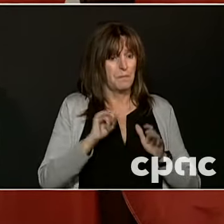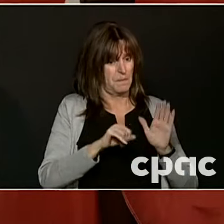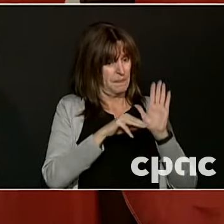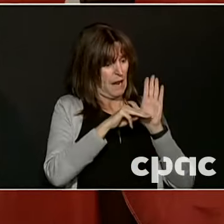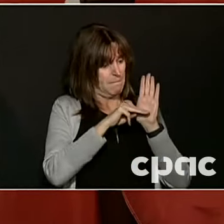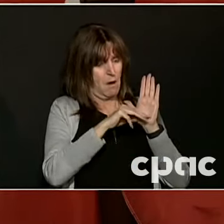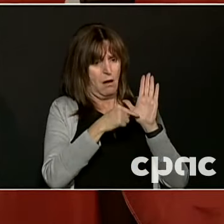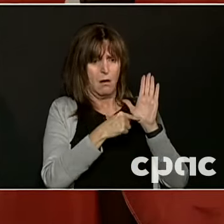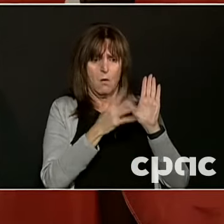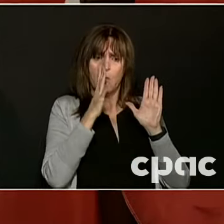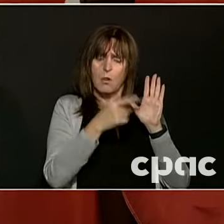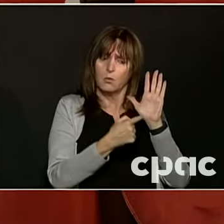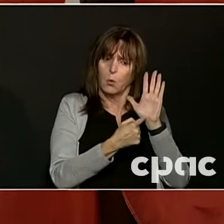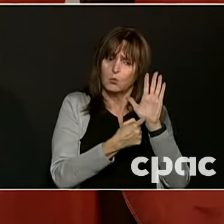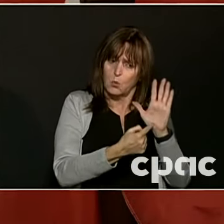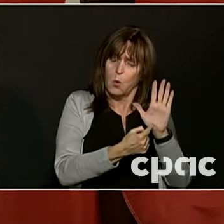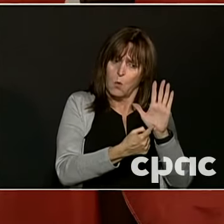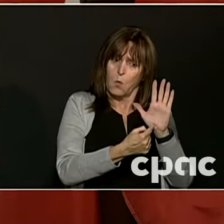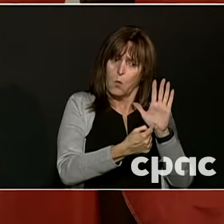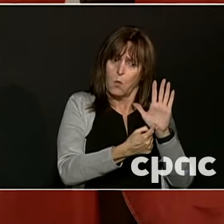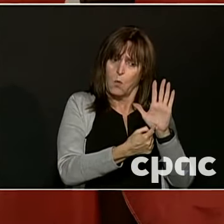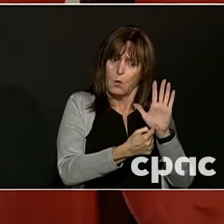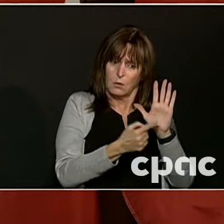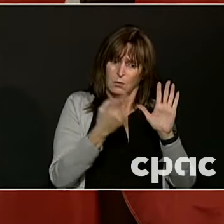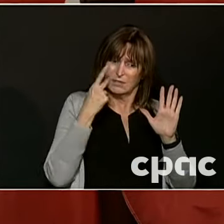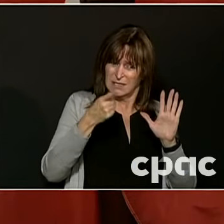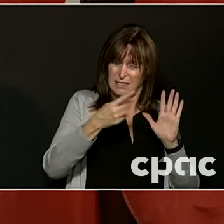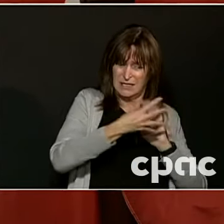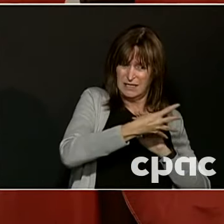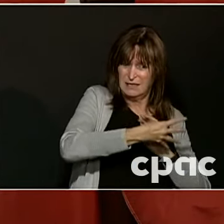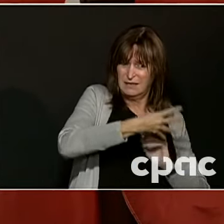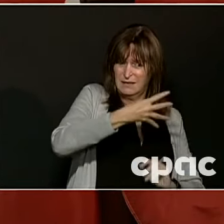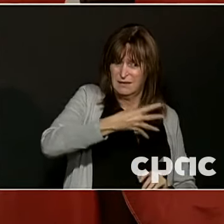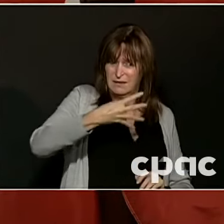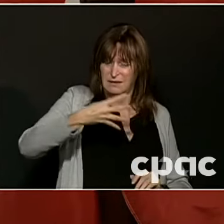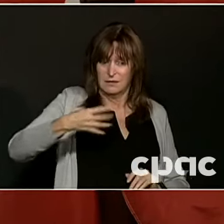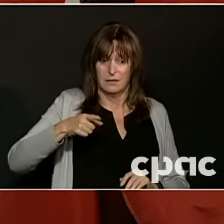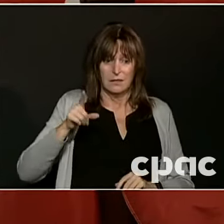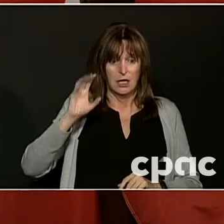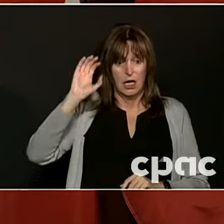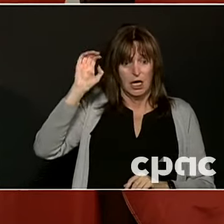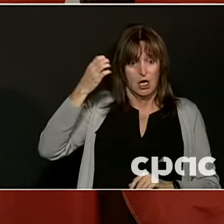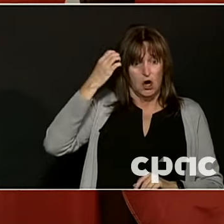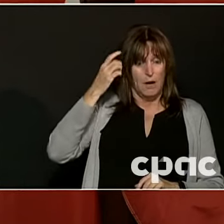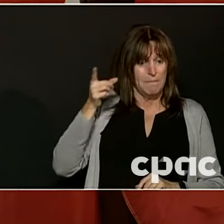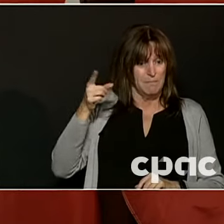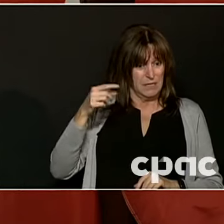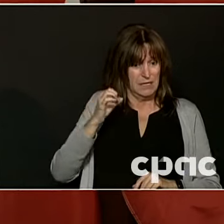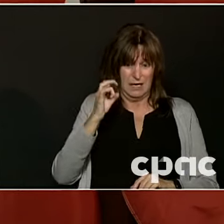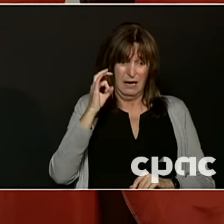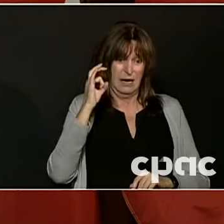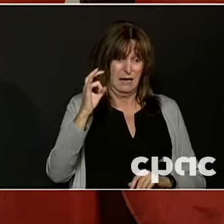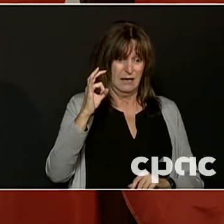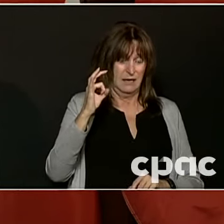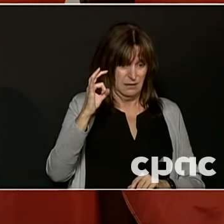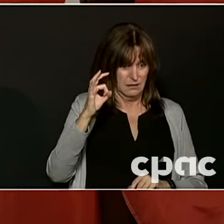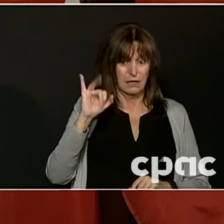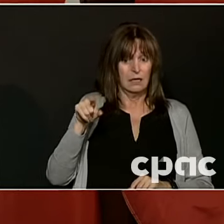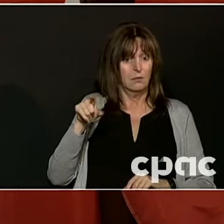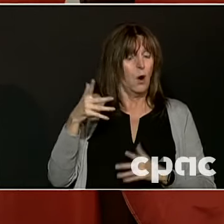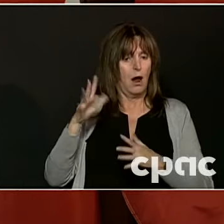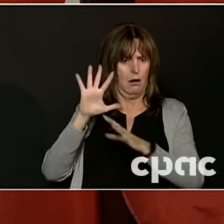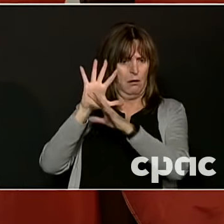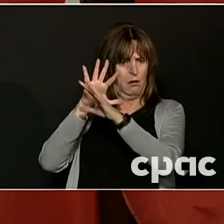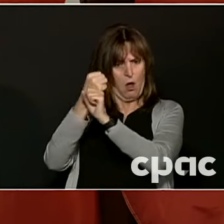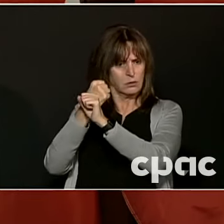that. If you can't do that, as many European countries have had to turn to, we were trying to say with all the measures we put in place, what Dr. Davila is